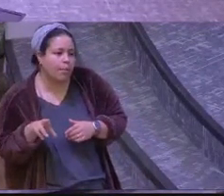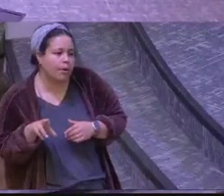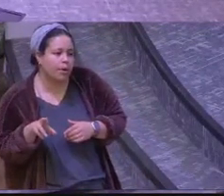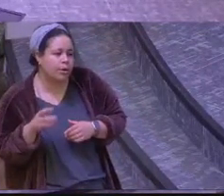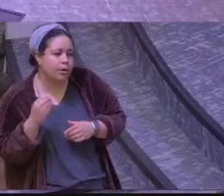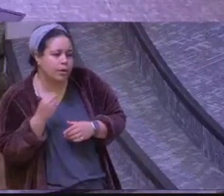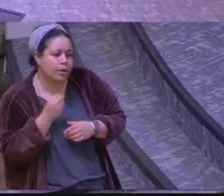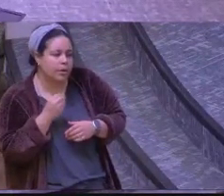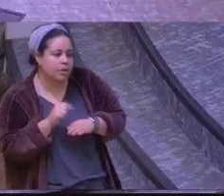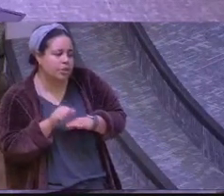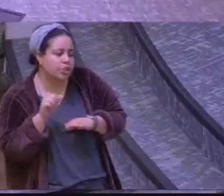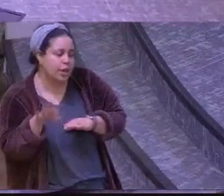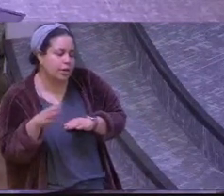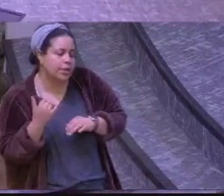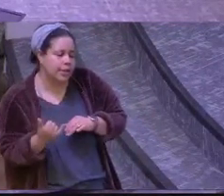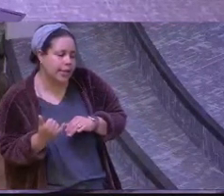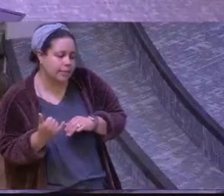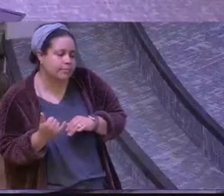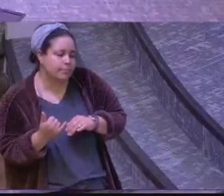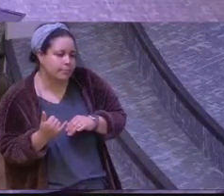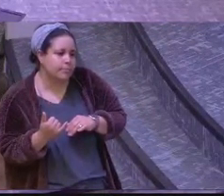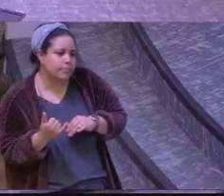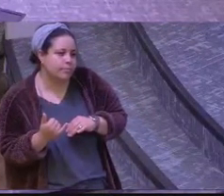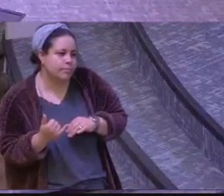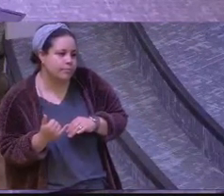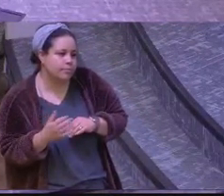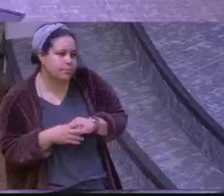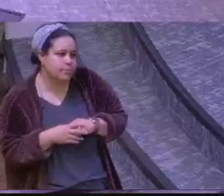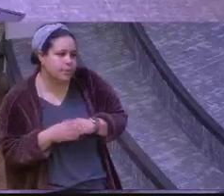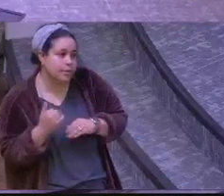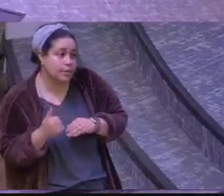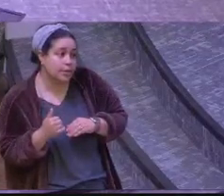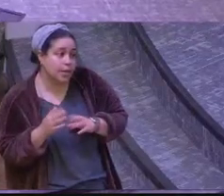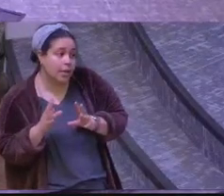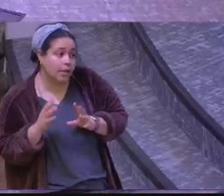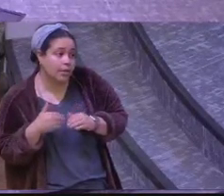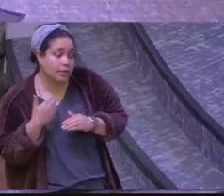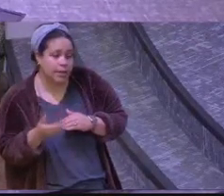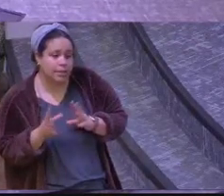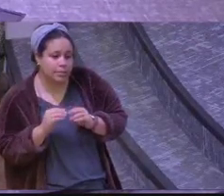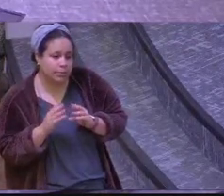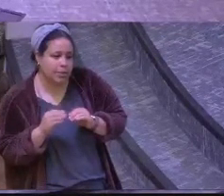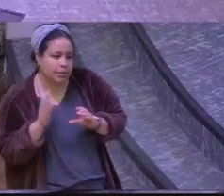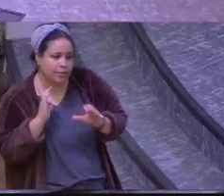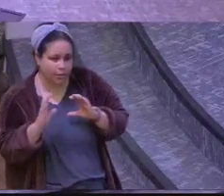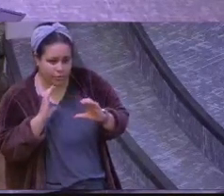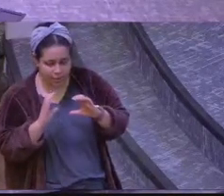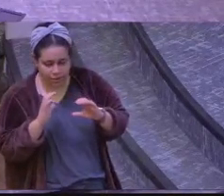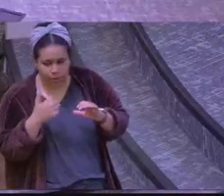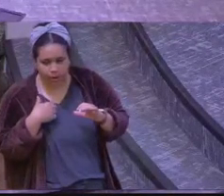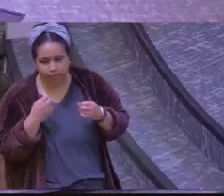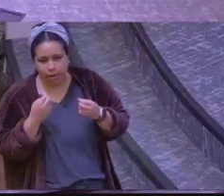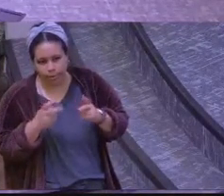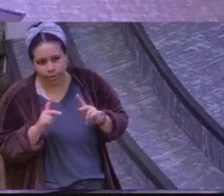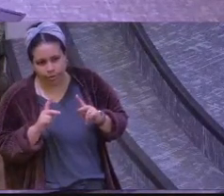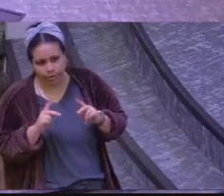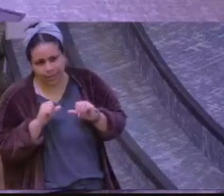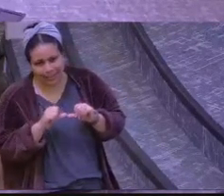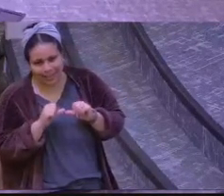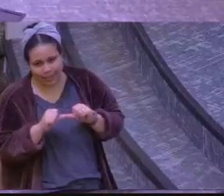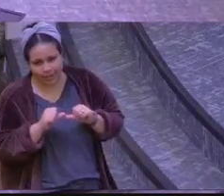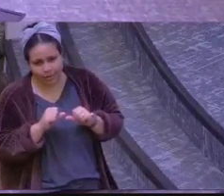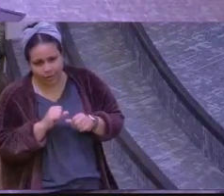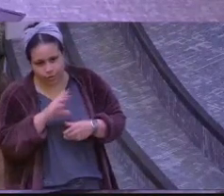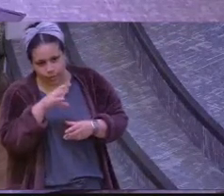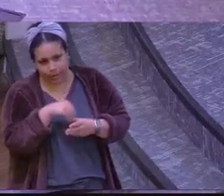And so between now and when we are meeting next to have this conversation, we have plenty of opportunity to continue to engage